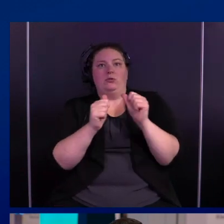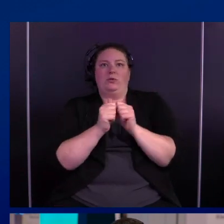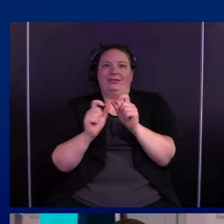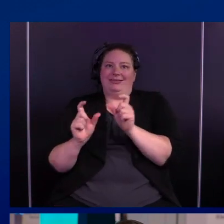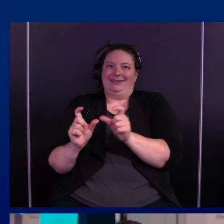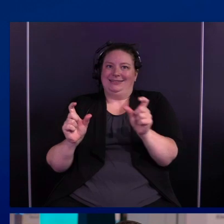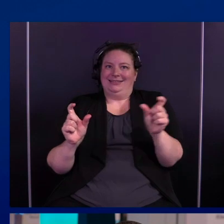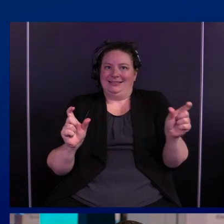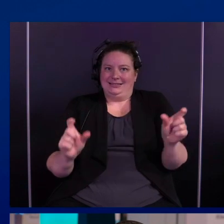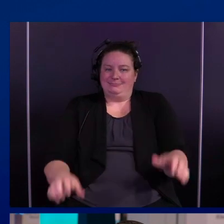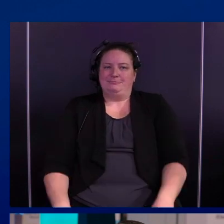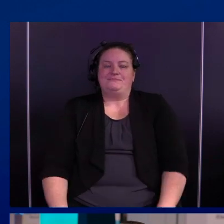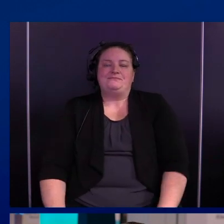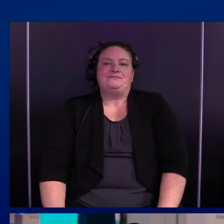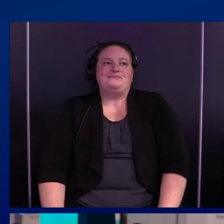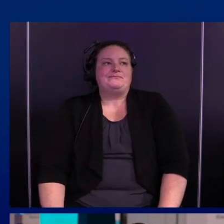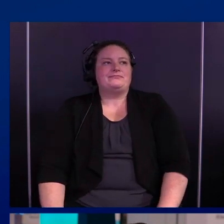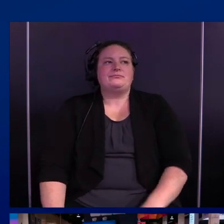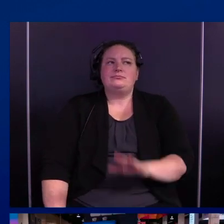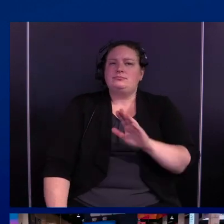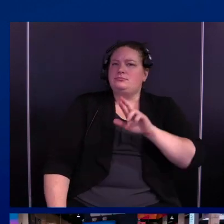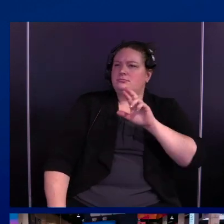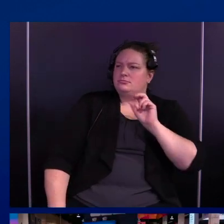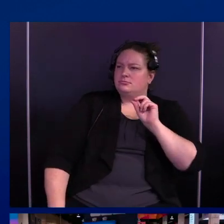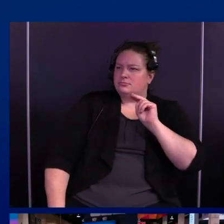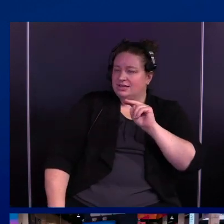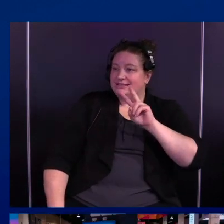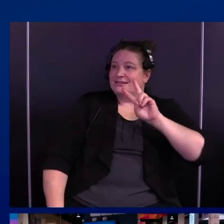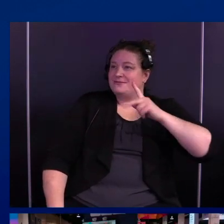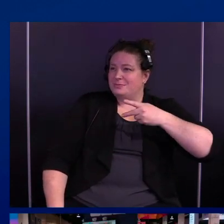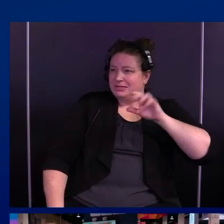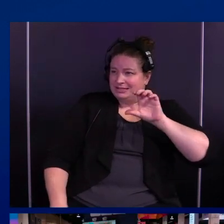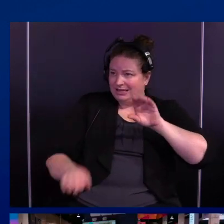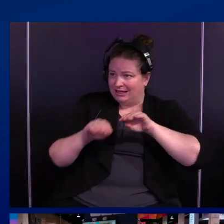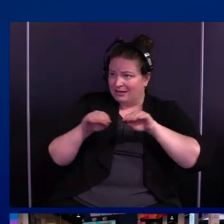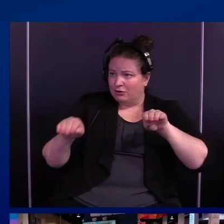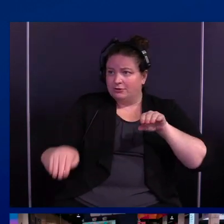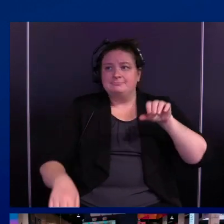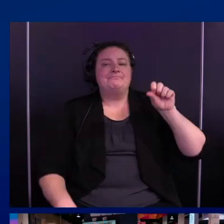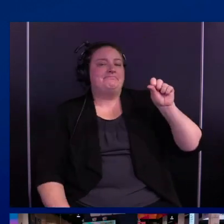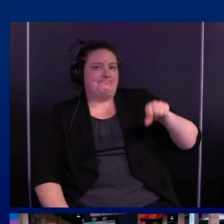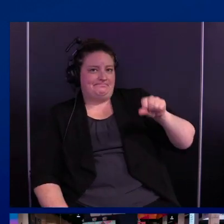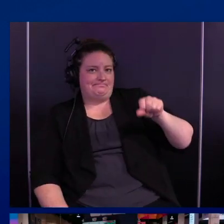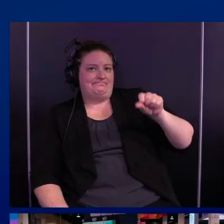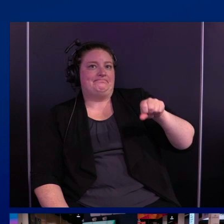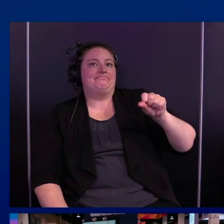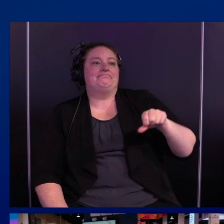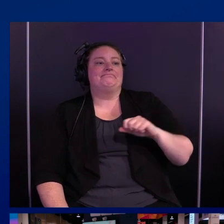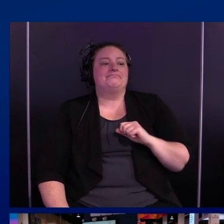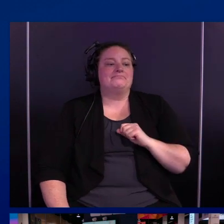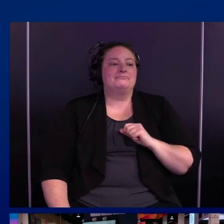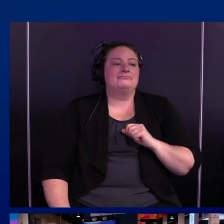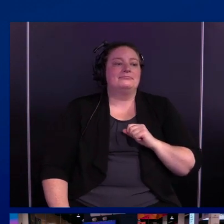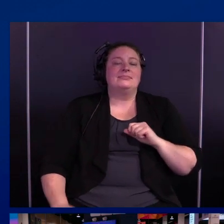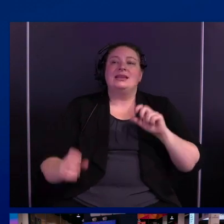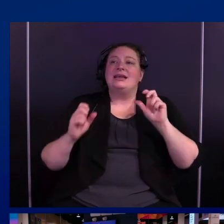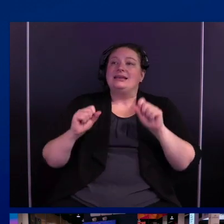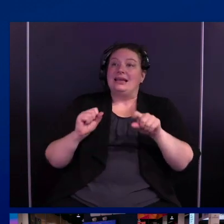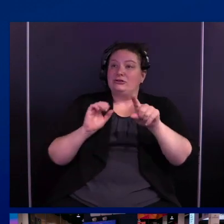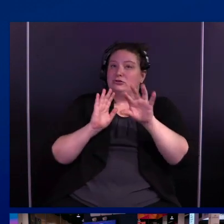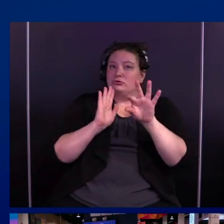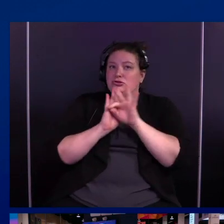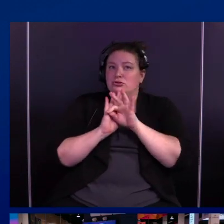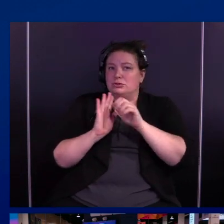instances. So, Ron, it's at the VPC level. Yeah. Can you choose to